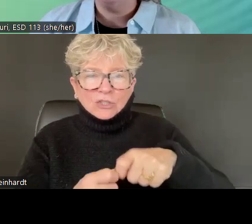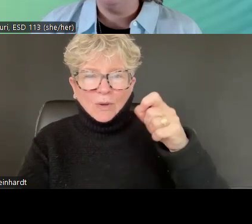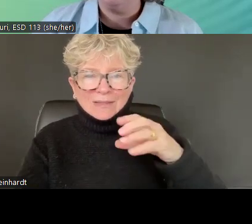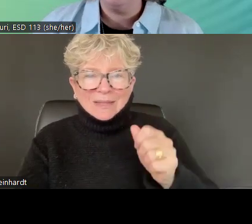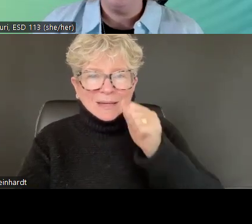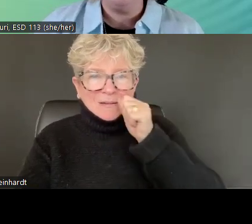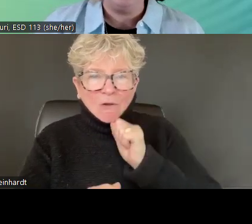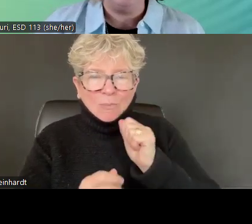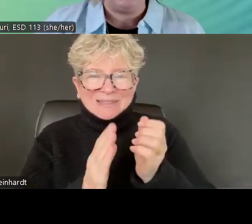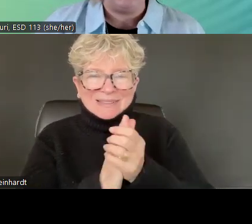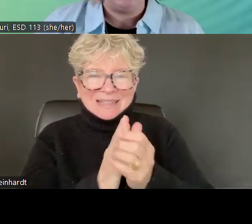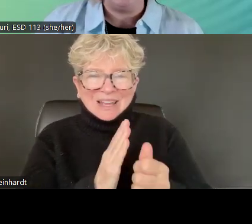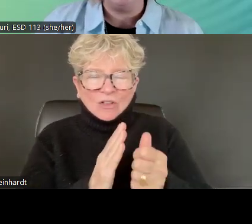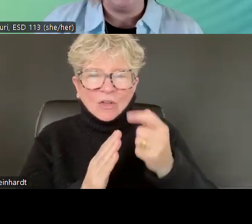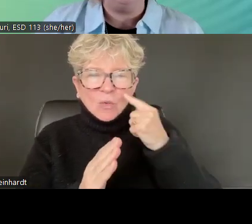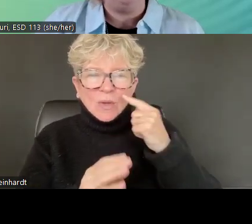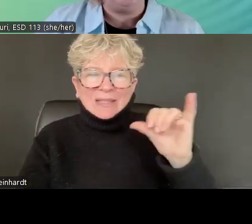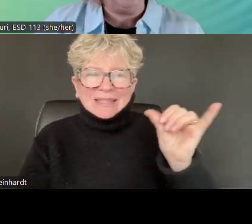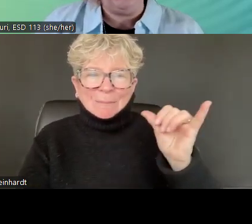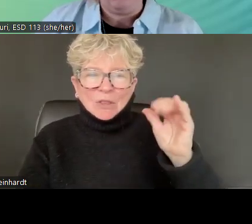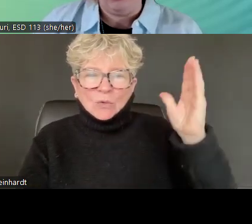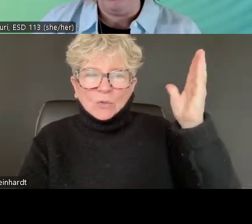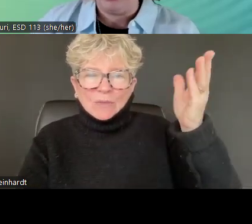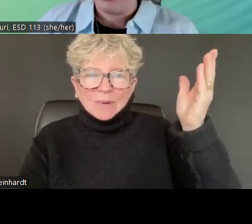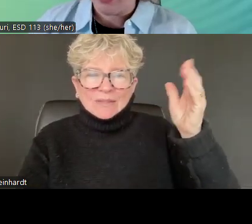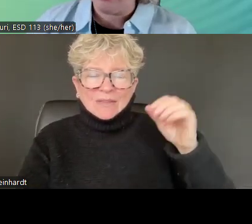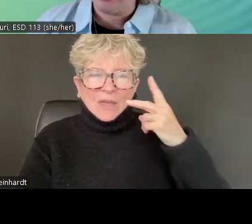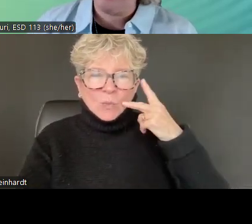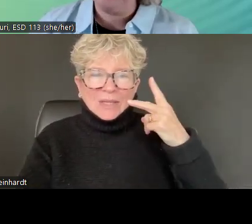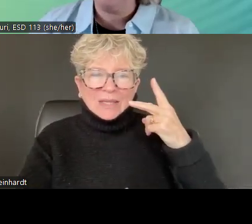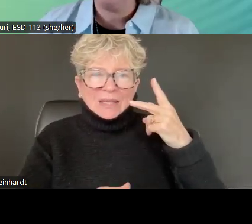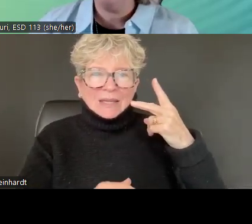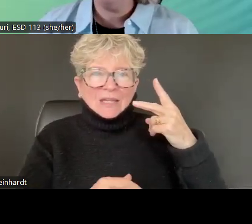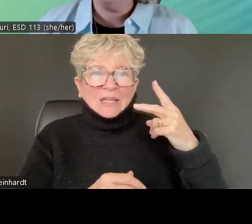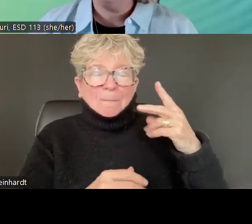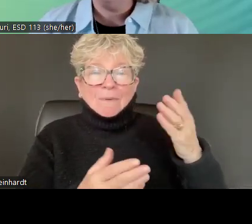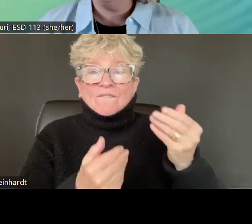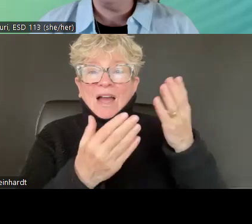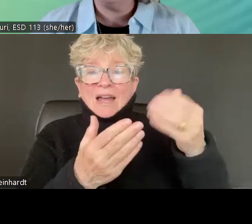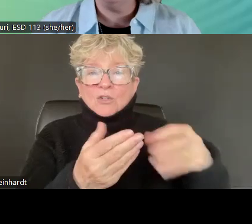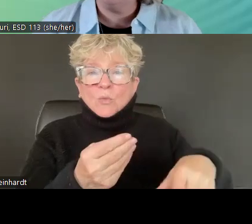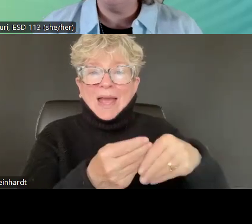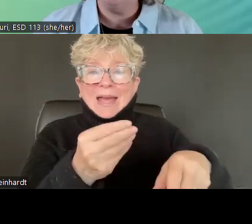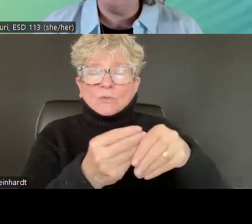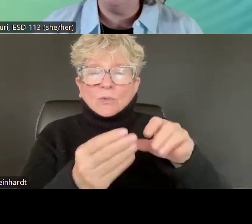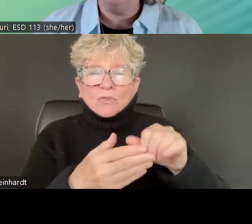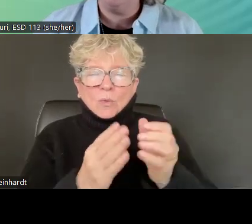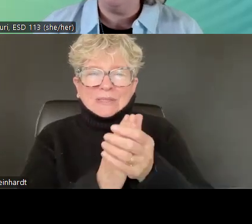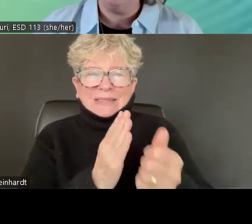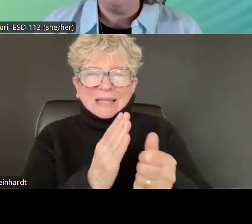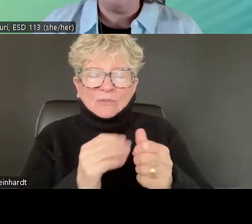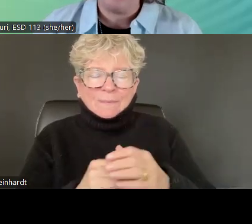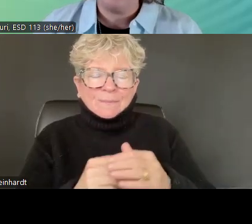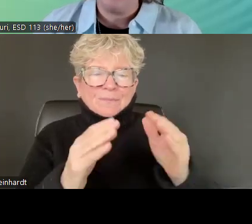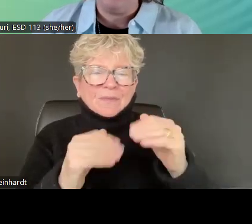is similar to the presentations that we are building on those skills. We also do a group